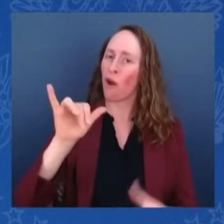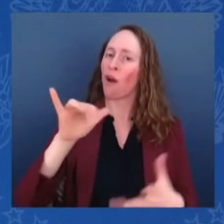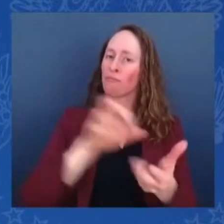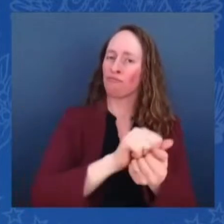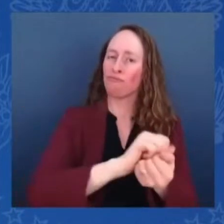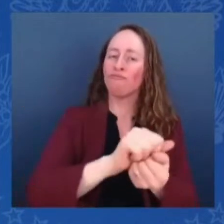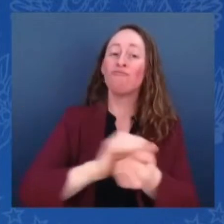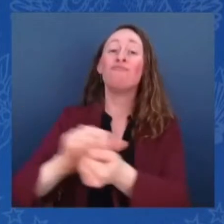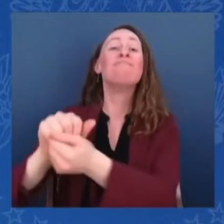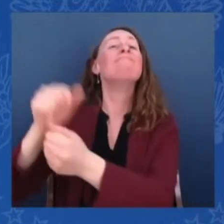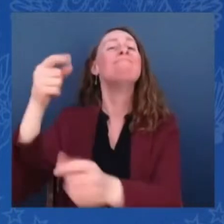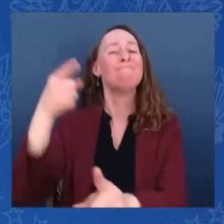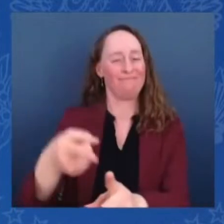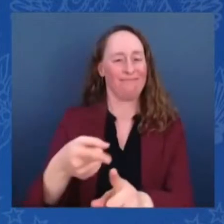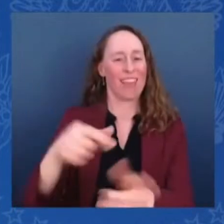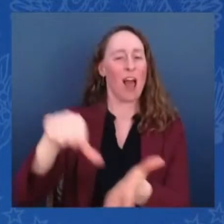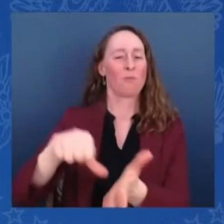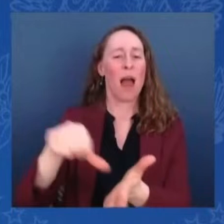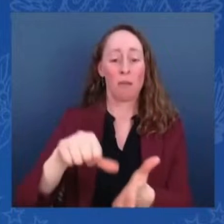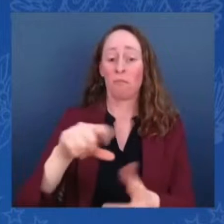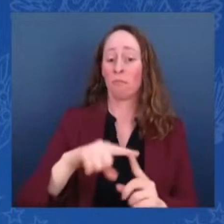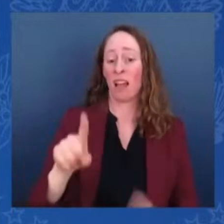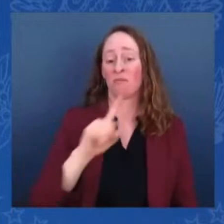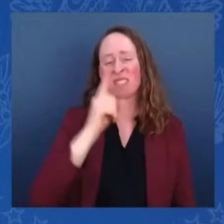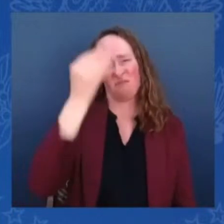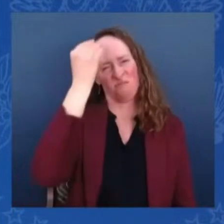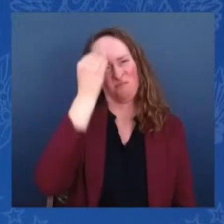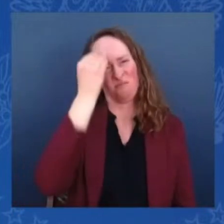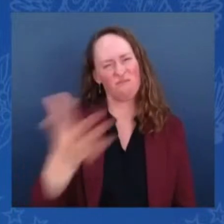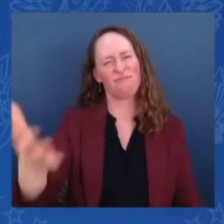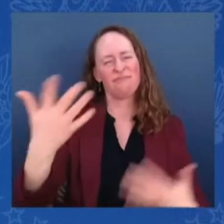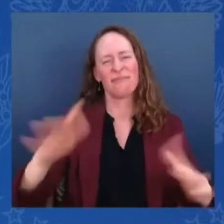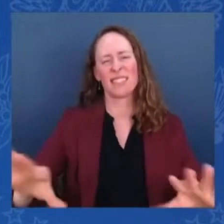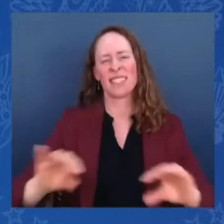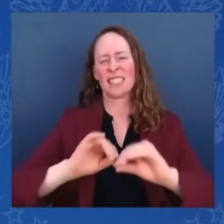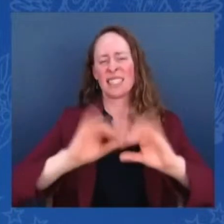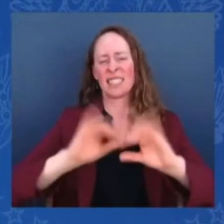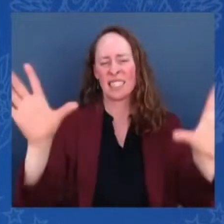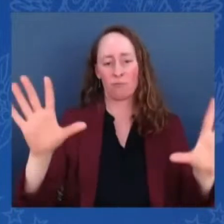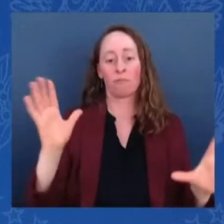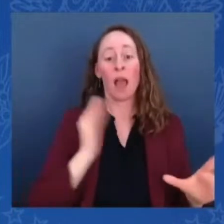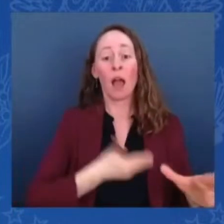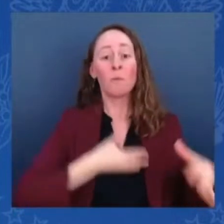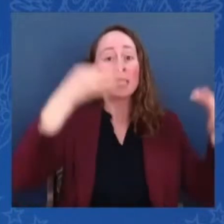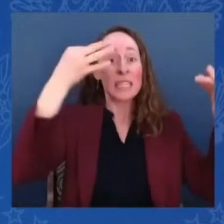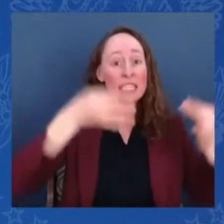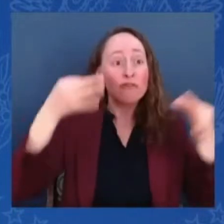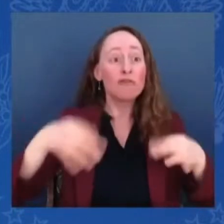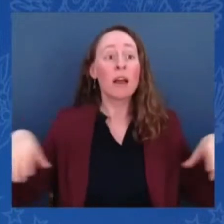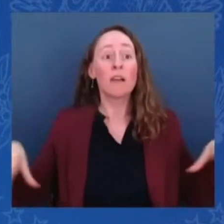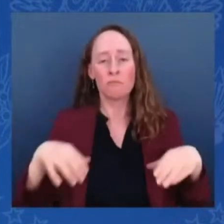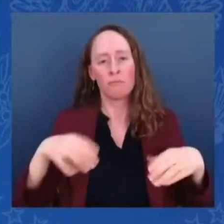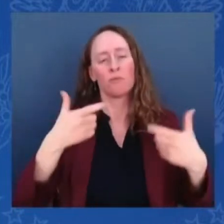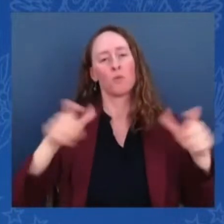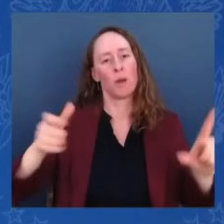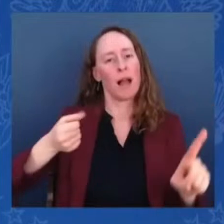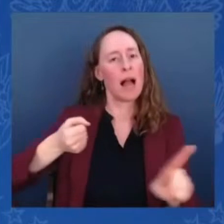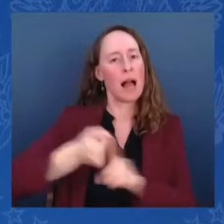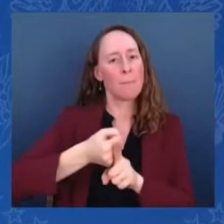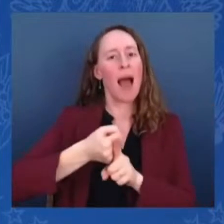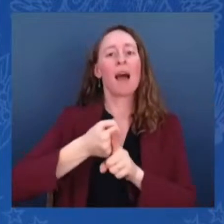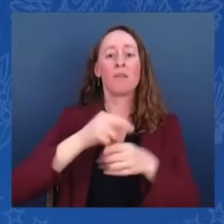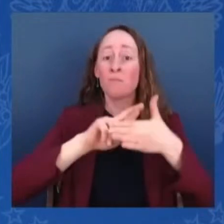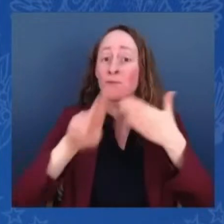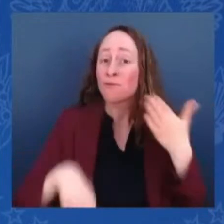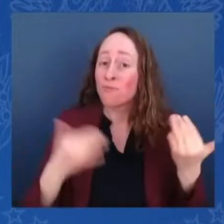no question, our actions contributed significantly. And now major authoritarian states are